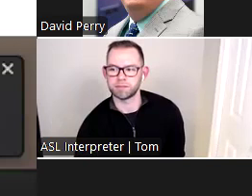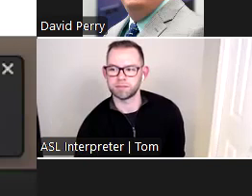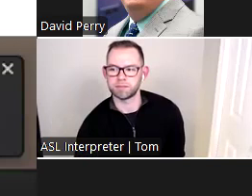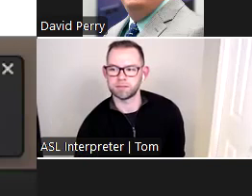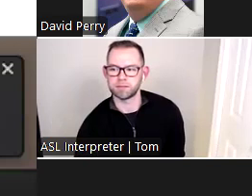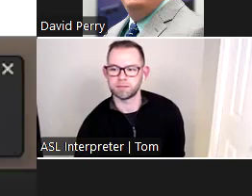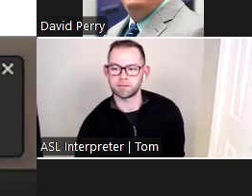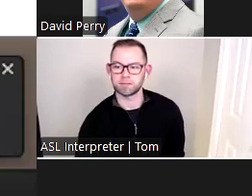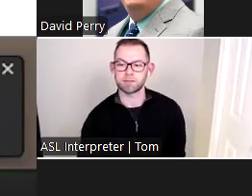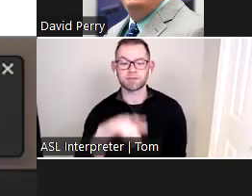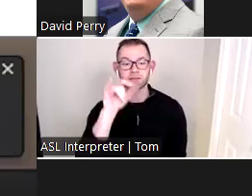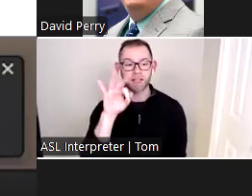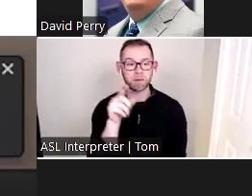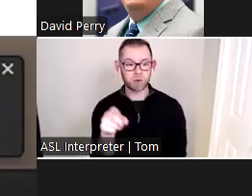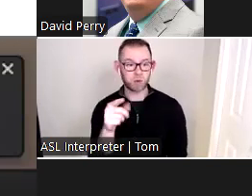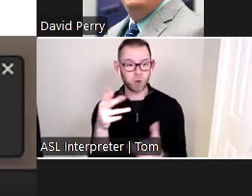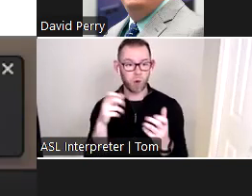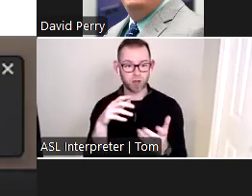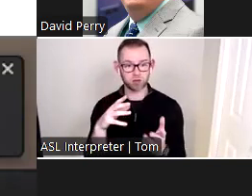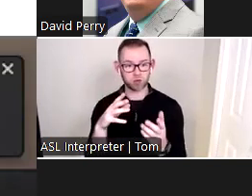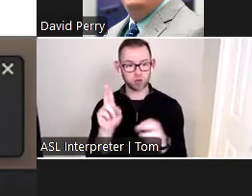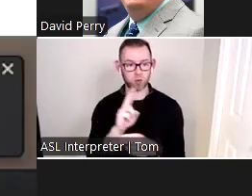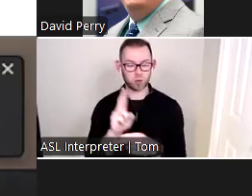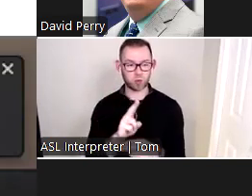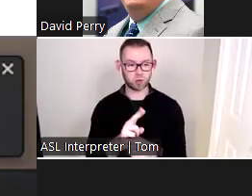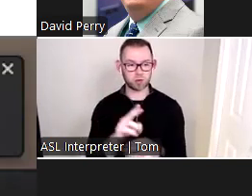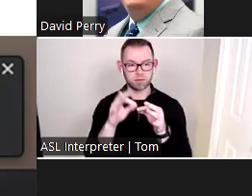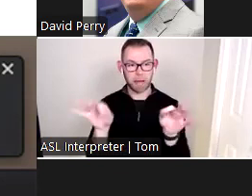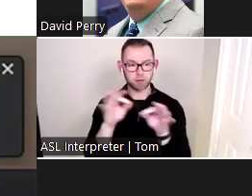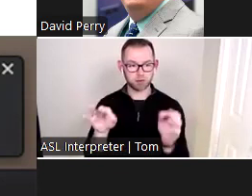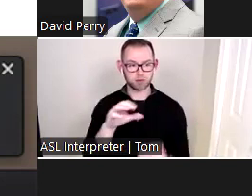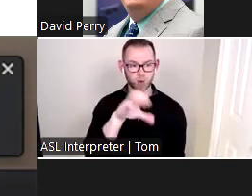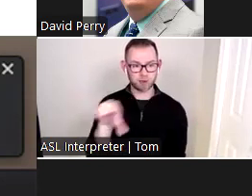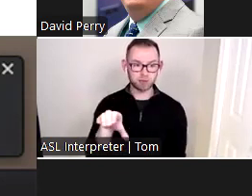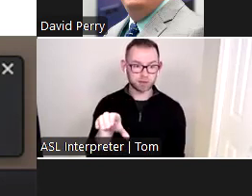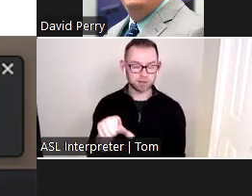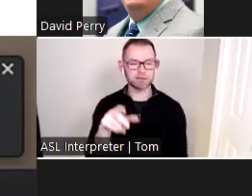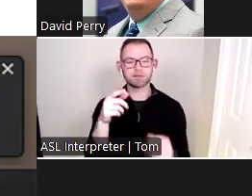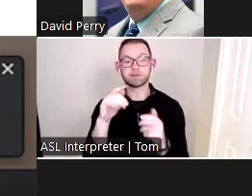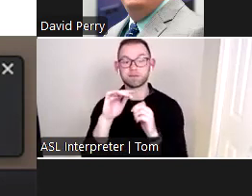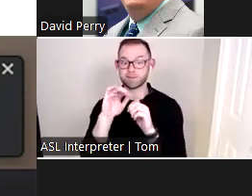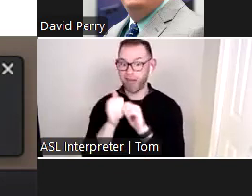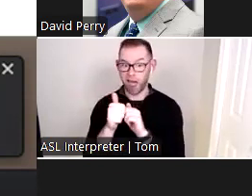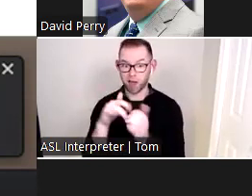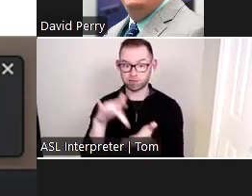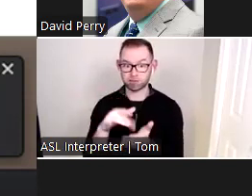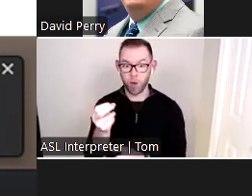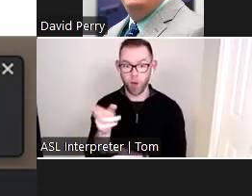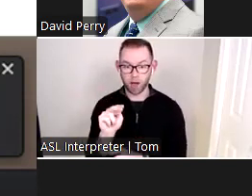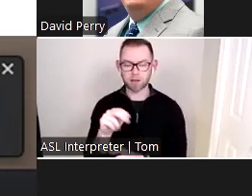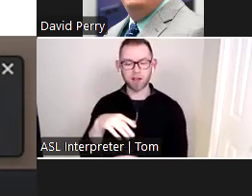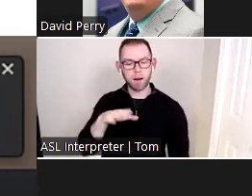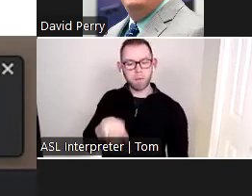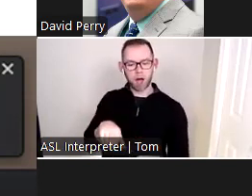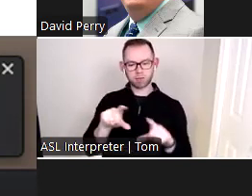If you'd like to use closed captioning, you can use the button at the bottom of your screen. It's